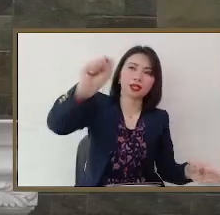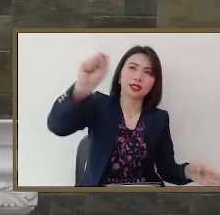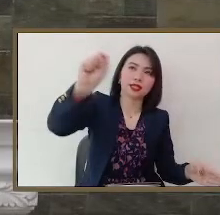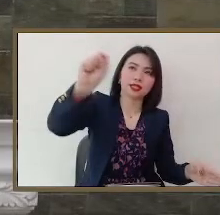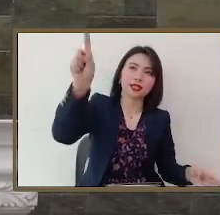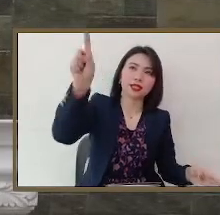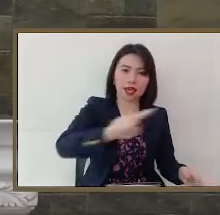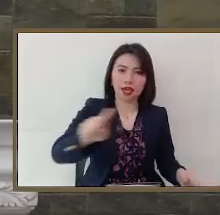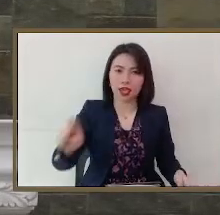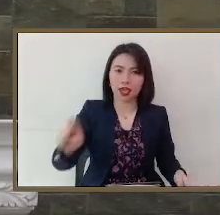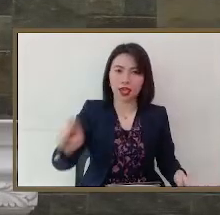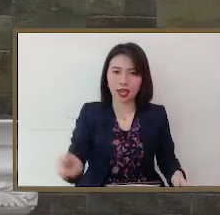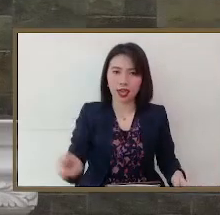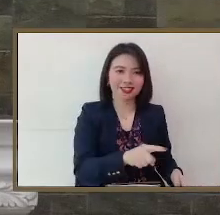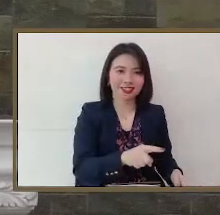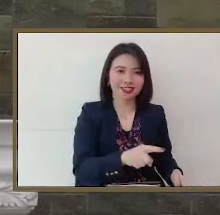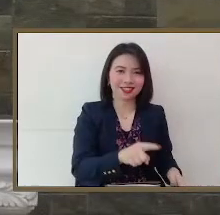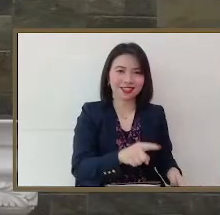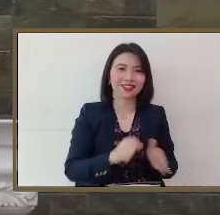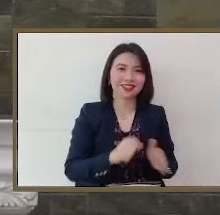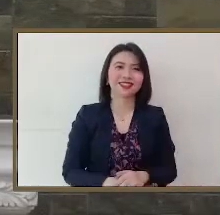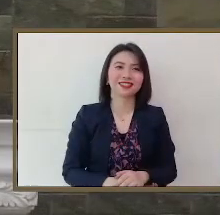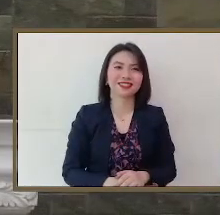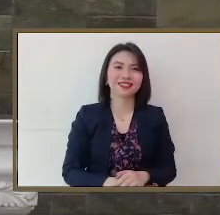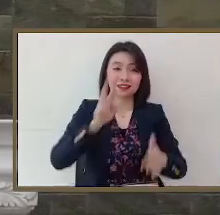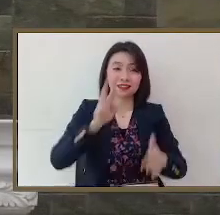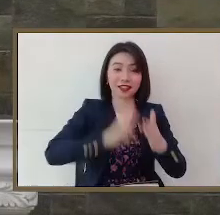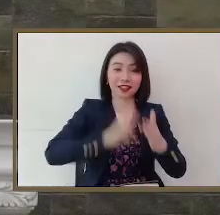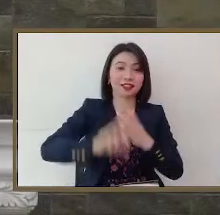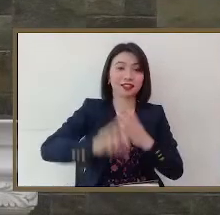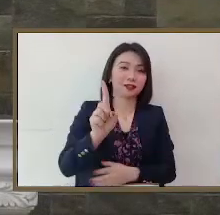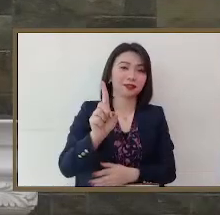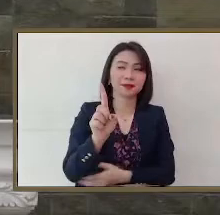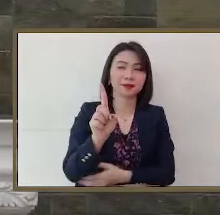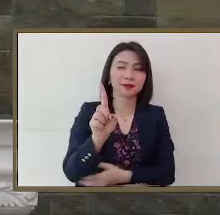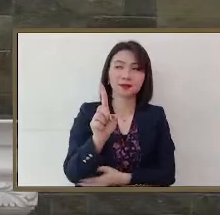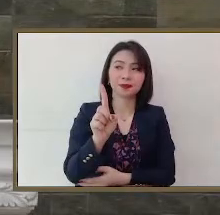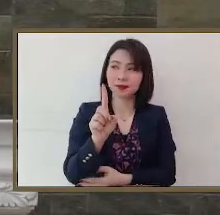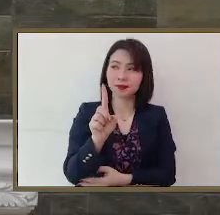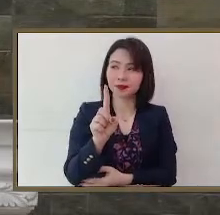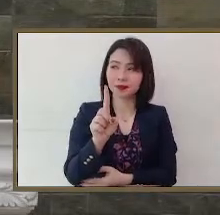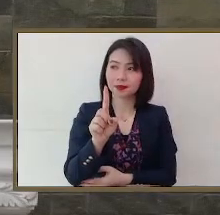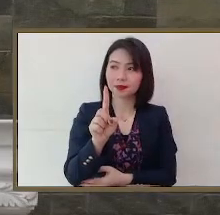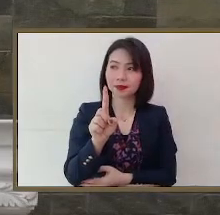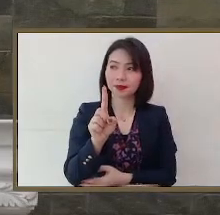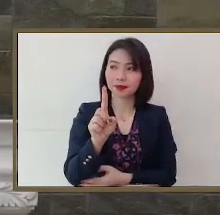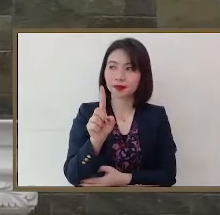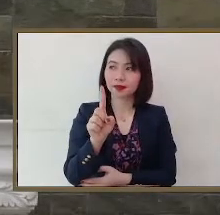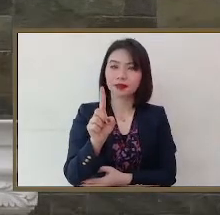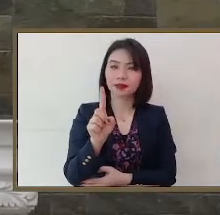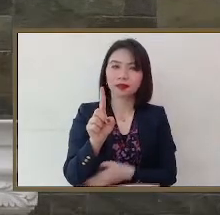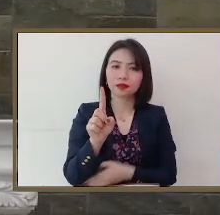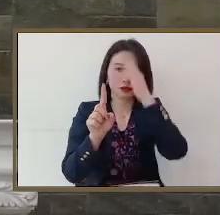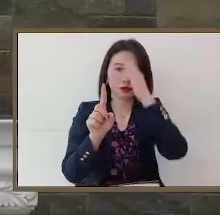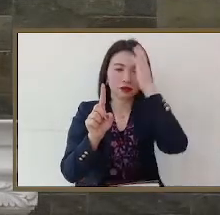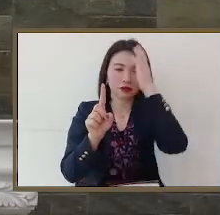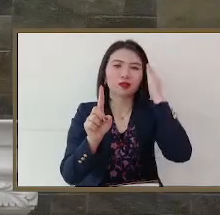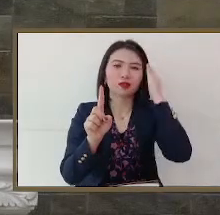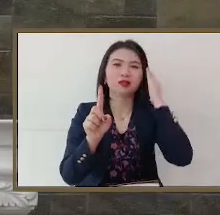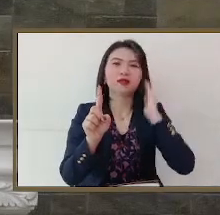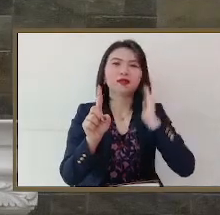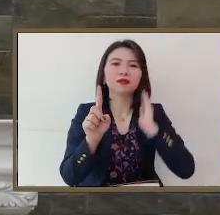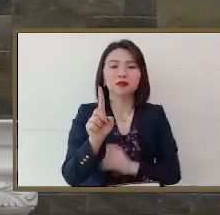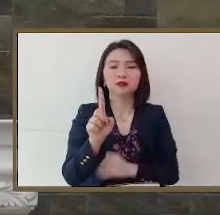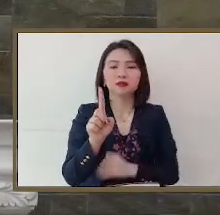All right. Here's what the Bible says in verse number one. Jesus was led up of the Spirit into the wilderness to